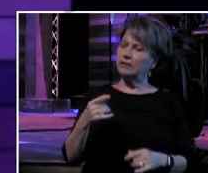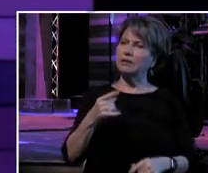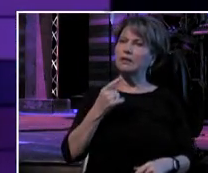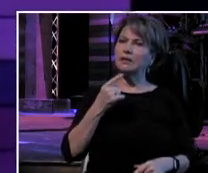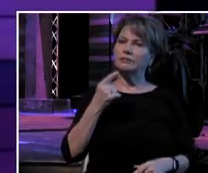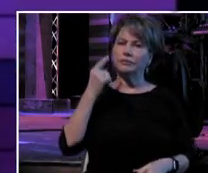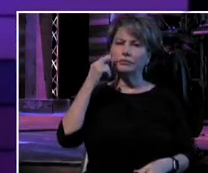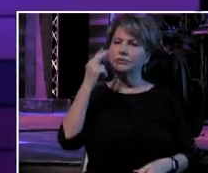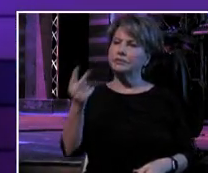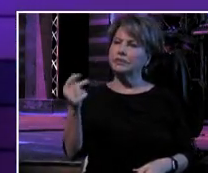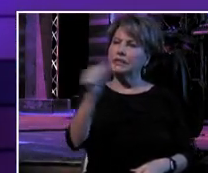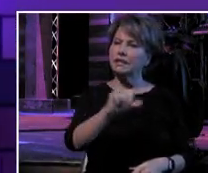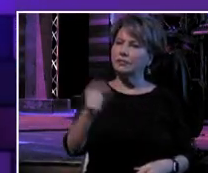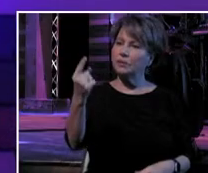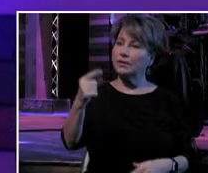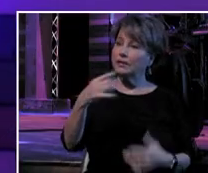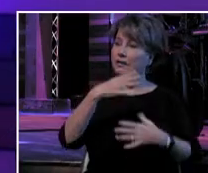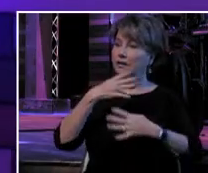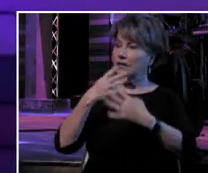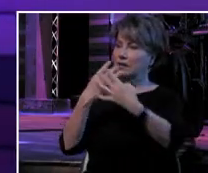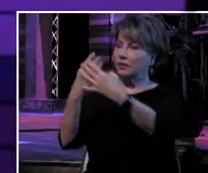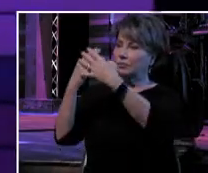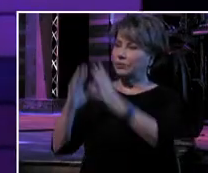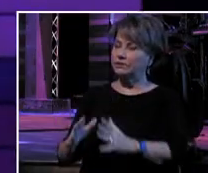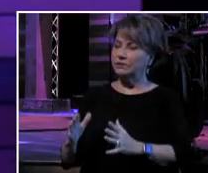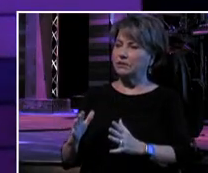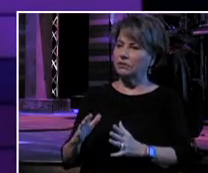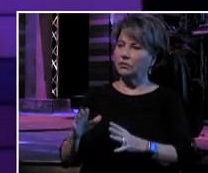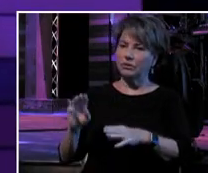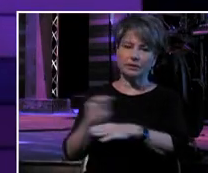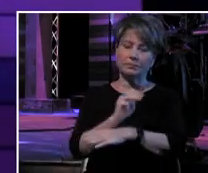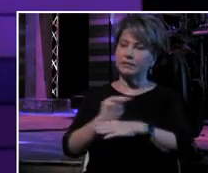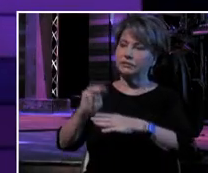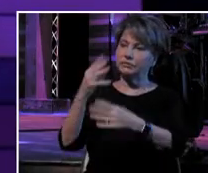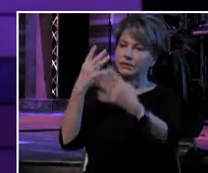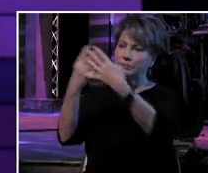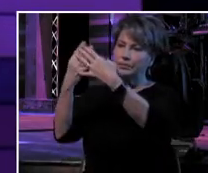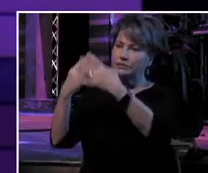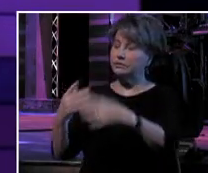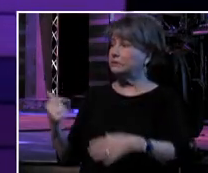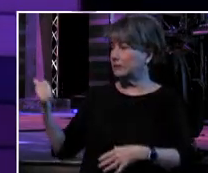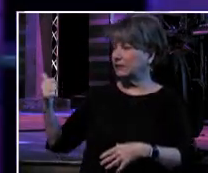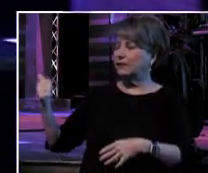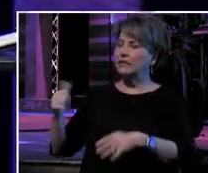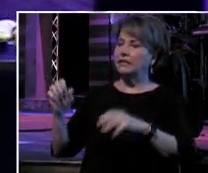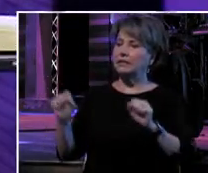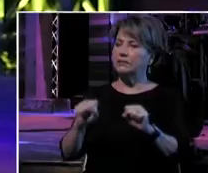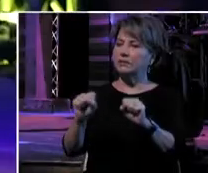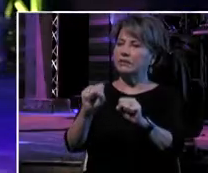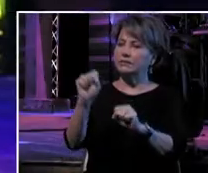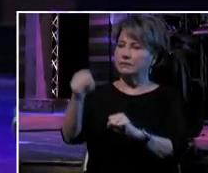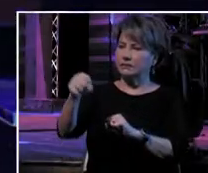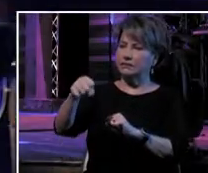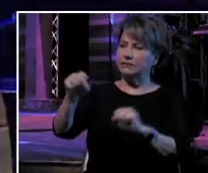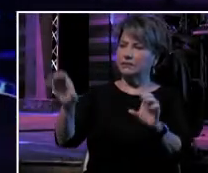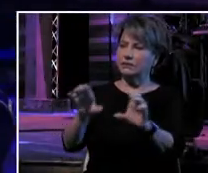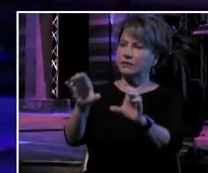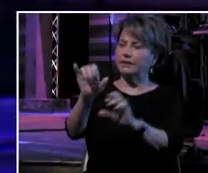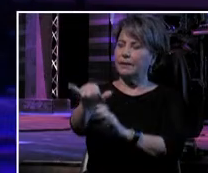visited someone in prison, or I've done some prison ministry at different times in my walk with Jesus,